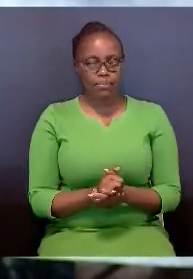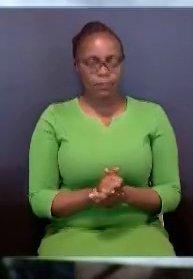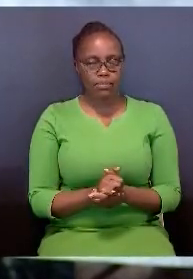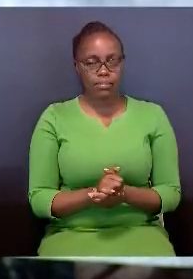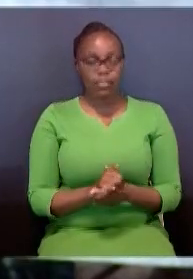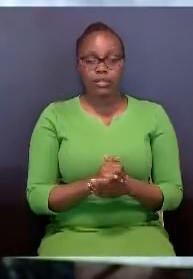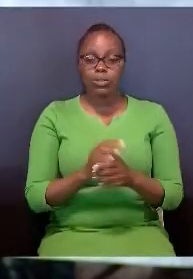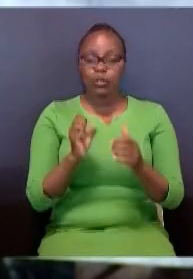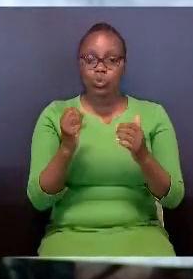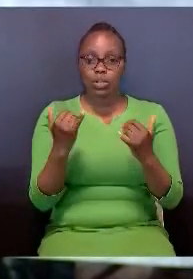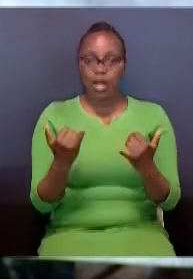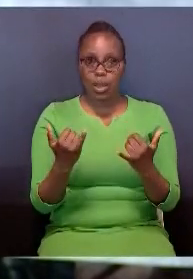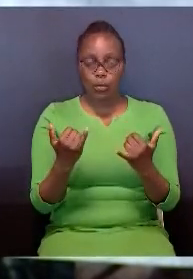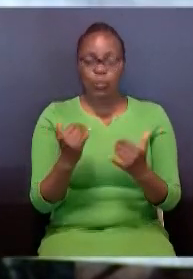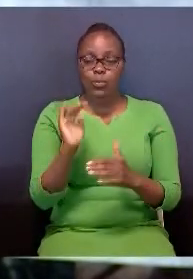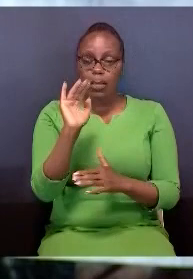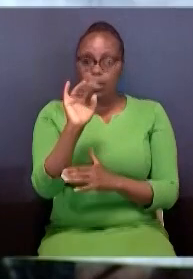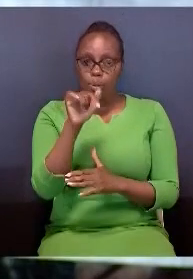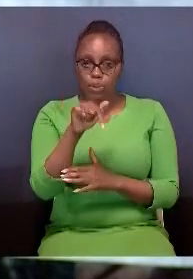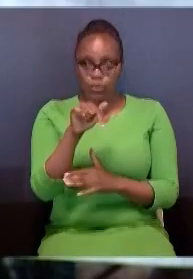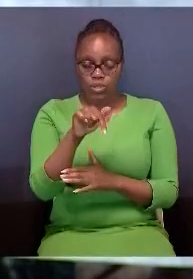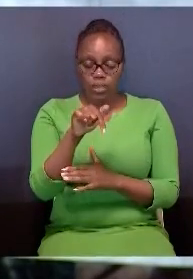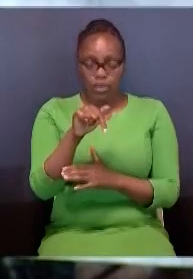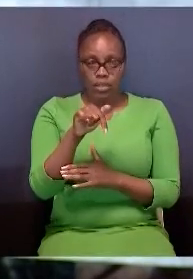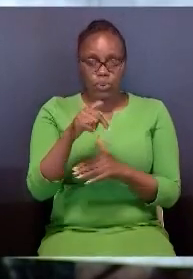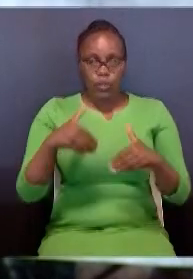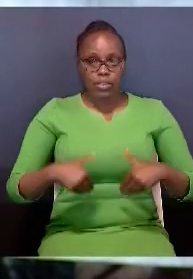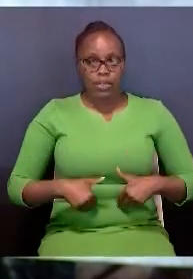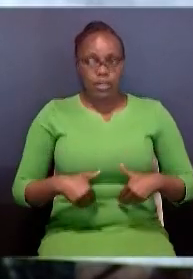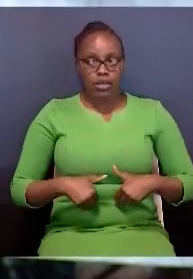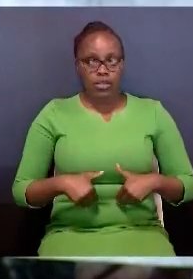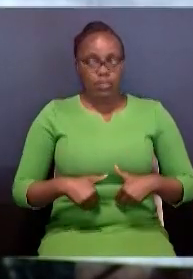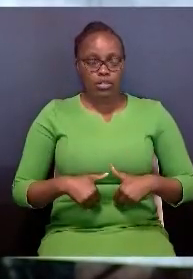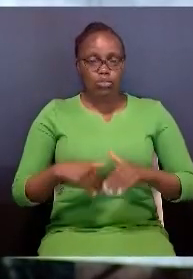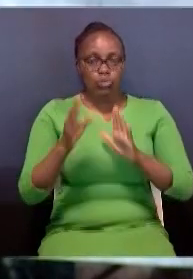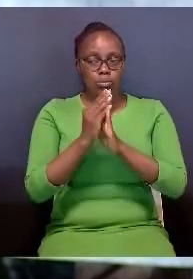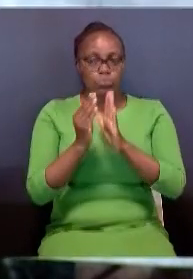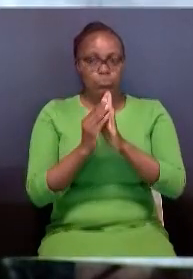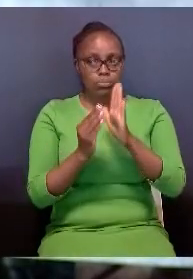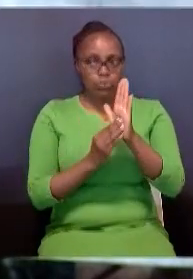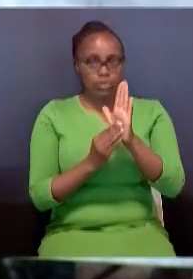We therefore have a duty to